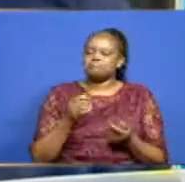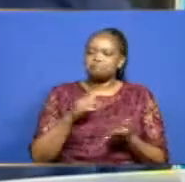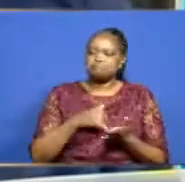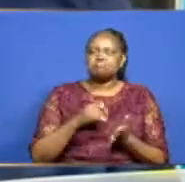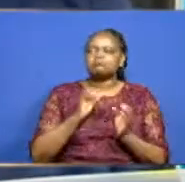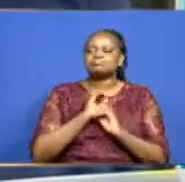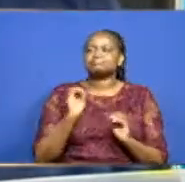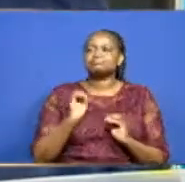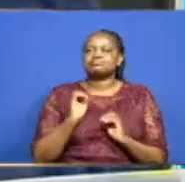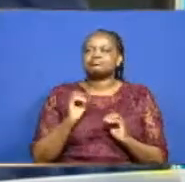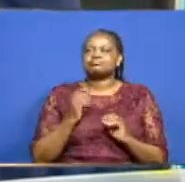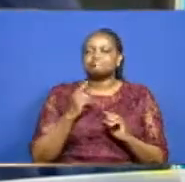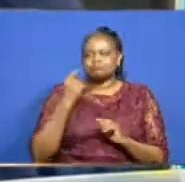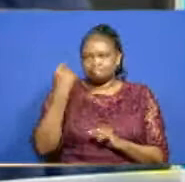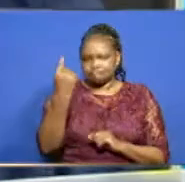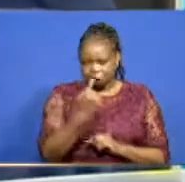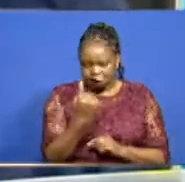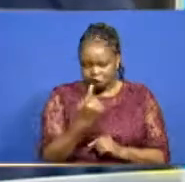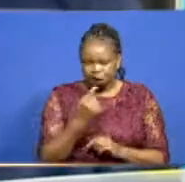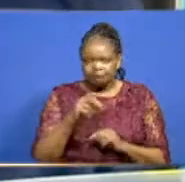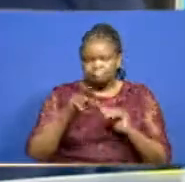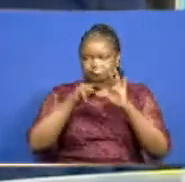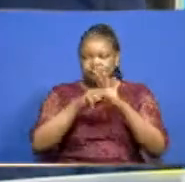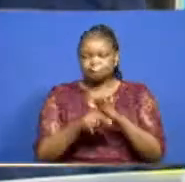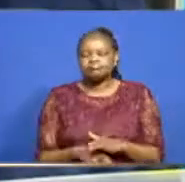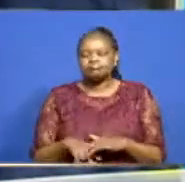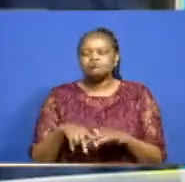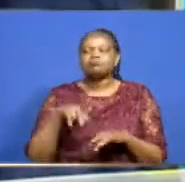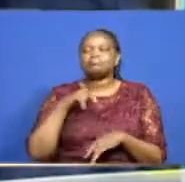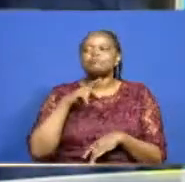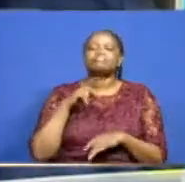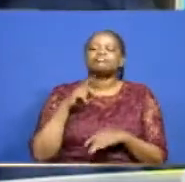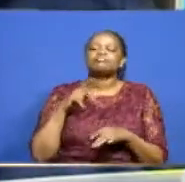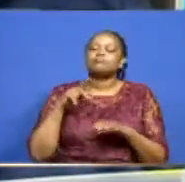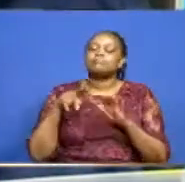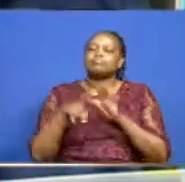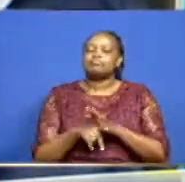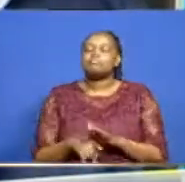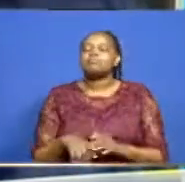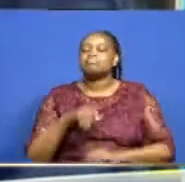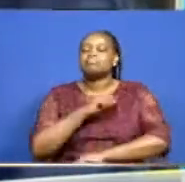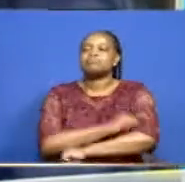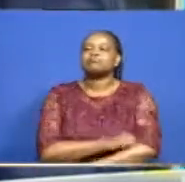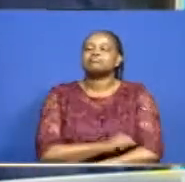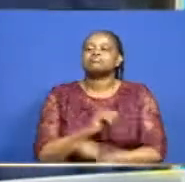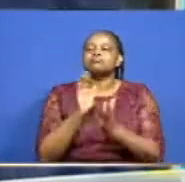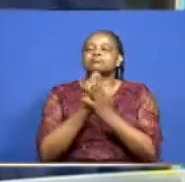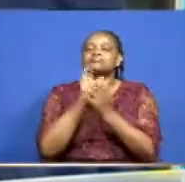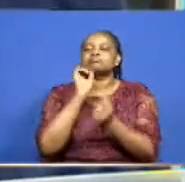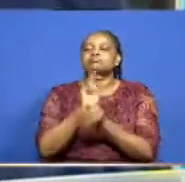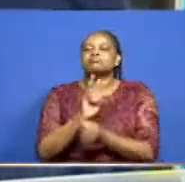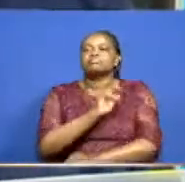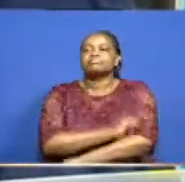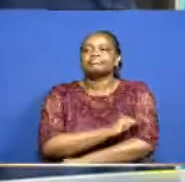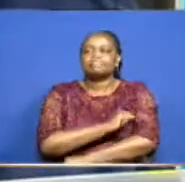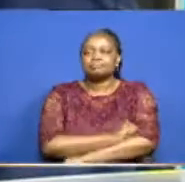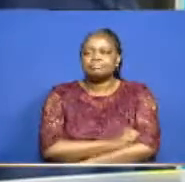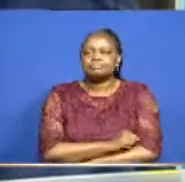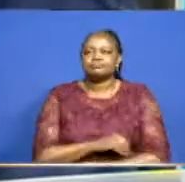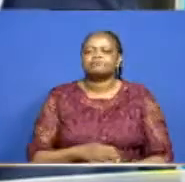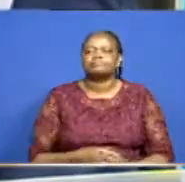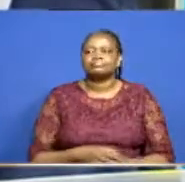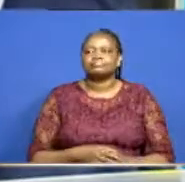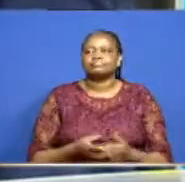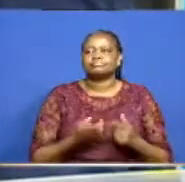universities. These are just learners who are in pre-primary, primary and secondary school. And also looking at another interesting population of